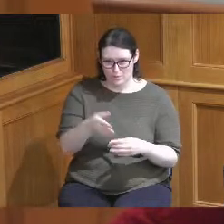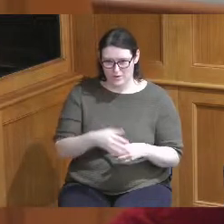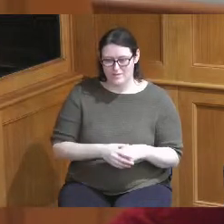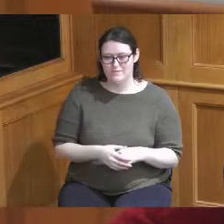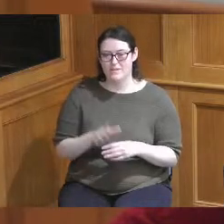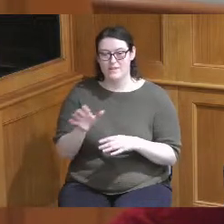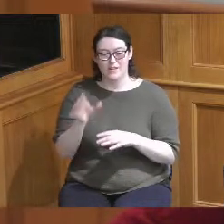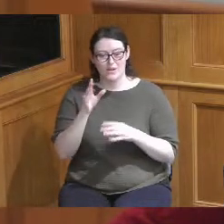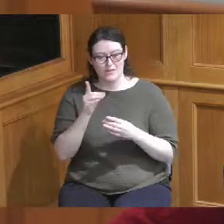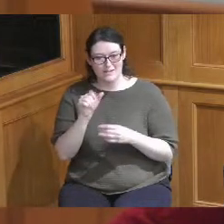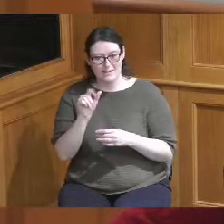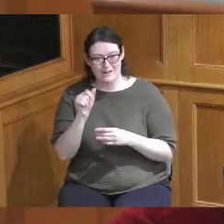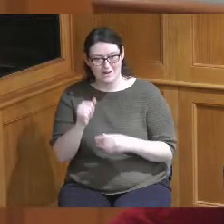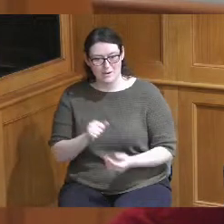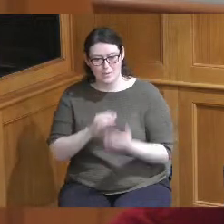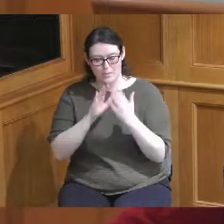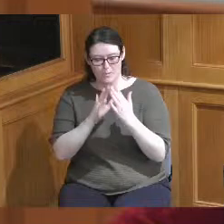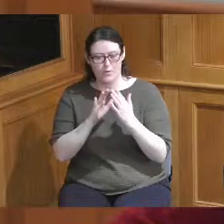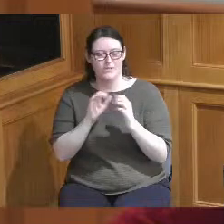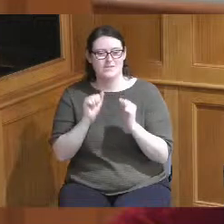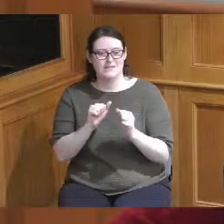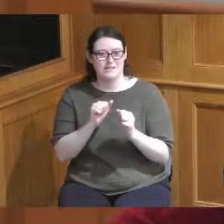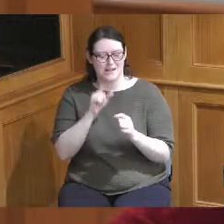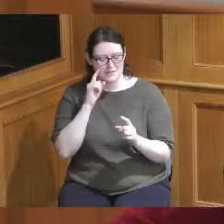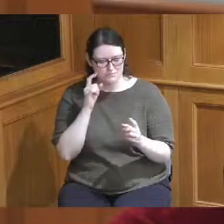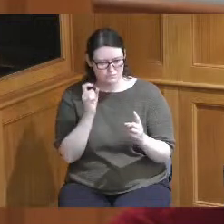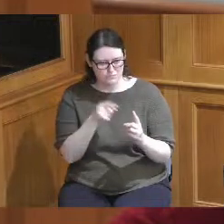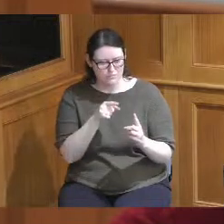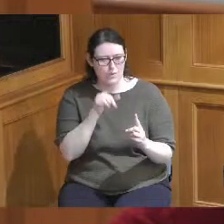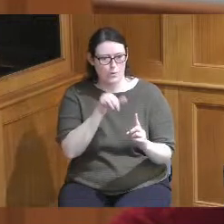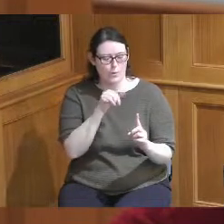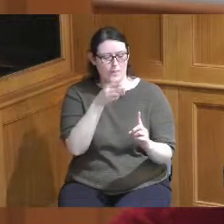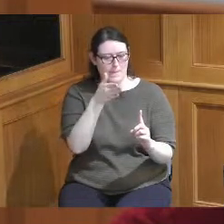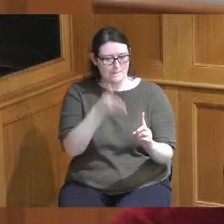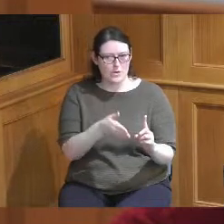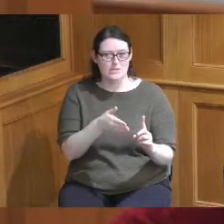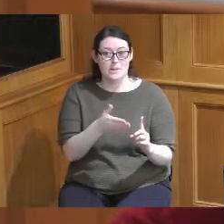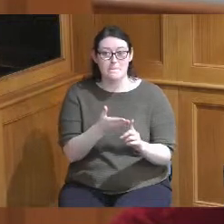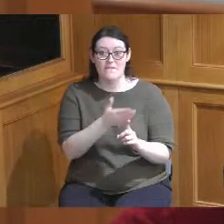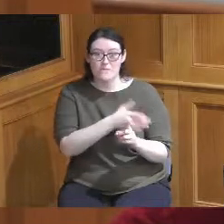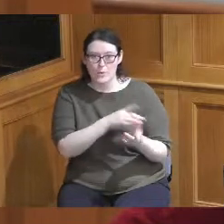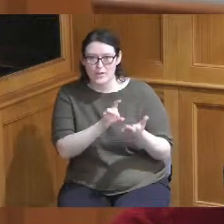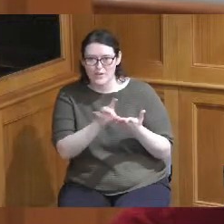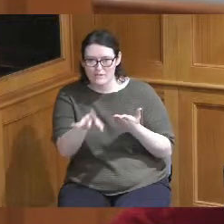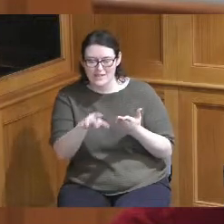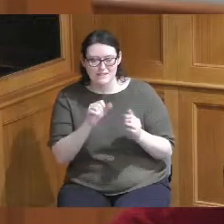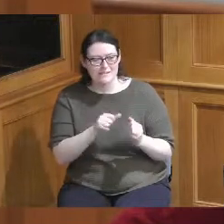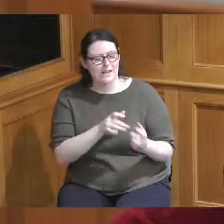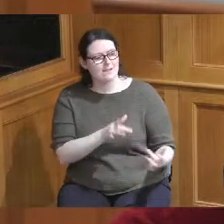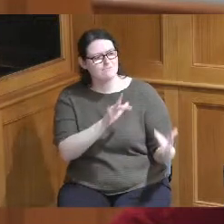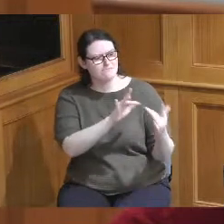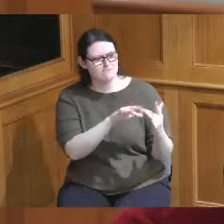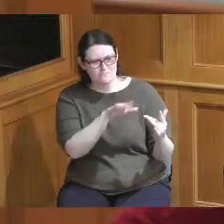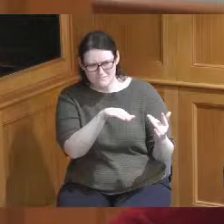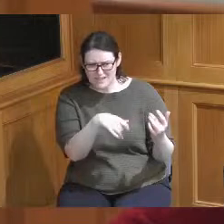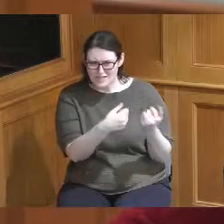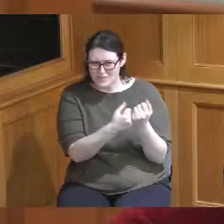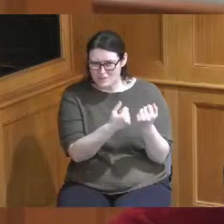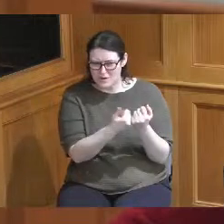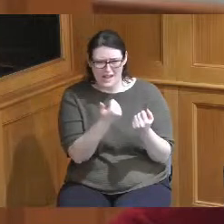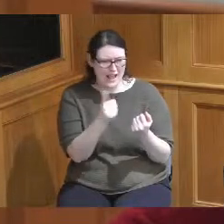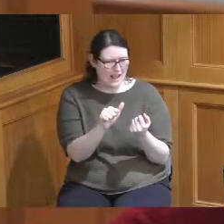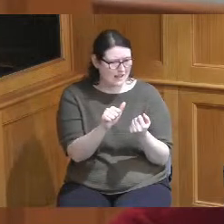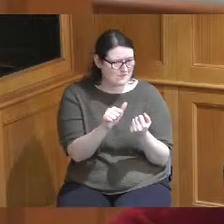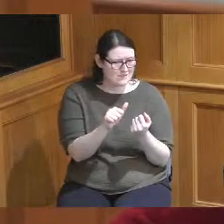end homelessness can target people pre-eviction and proactively reach out to them for support to keep them in their